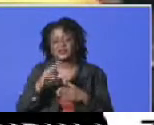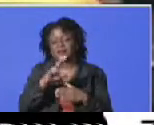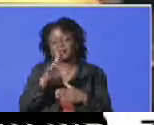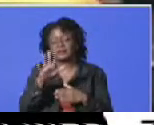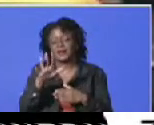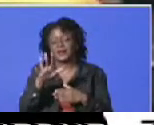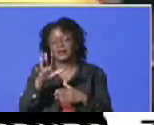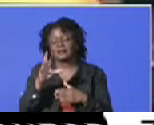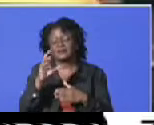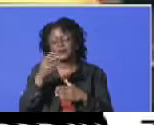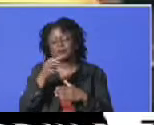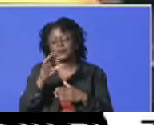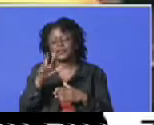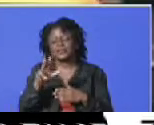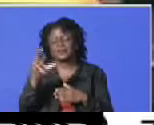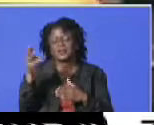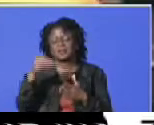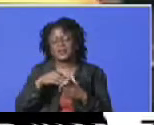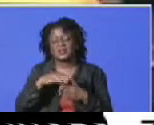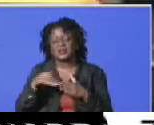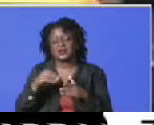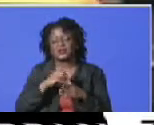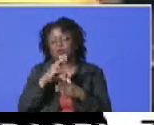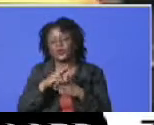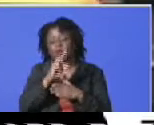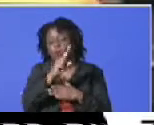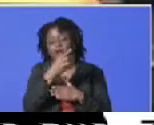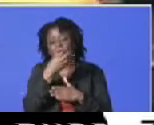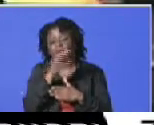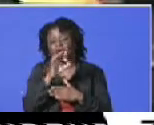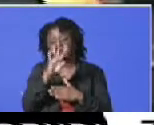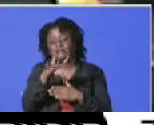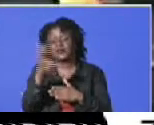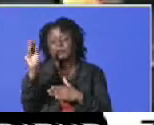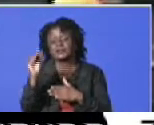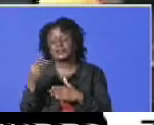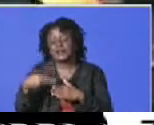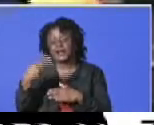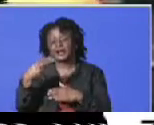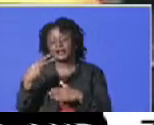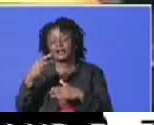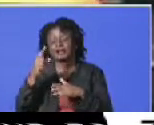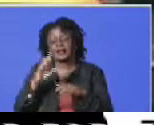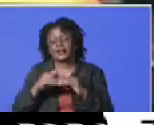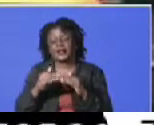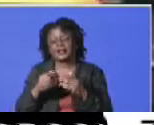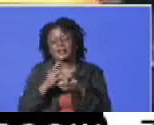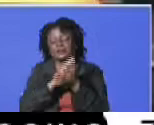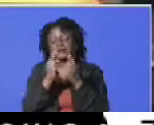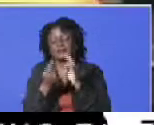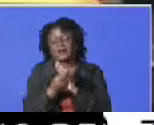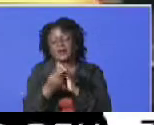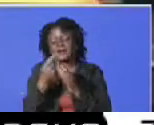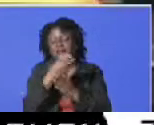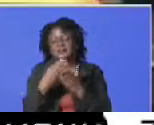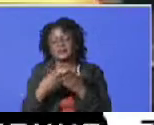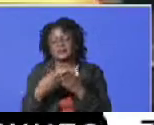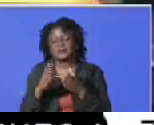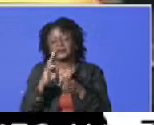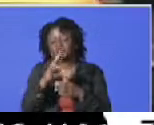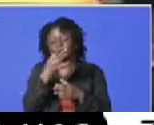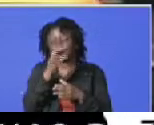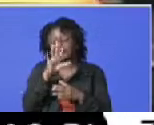$35.3 million, or 1.4% higher than the revised budget sum of $2.5 billion